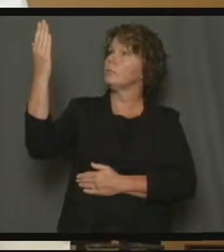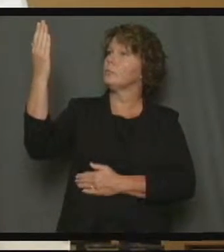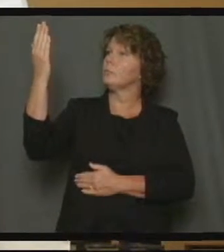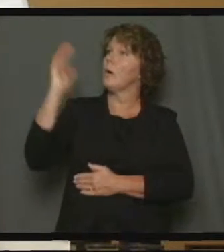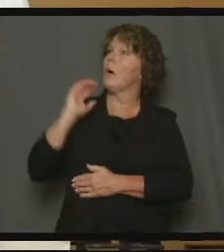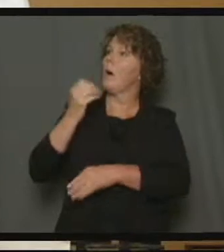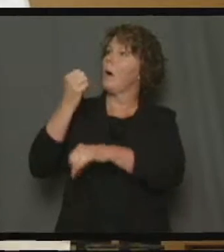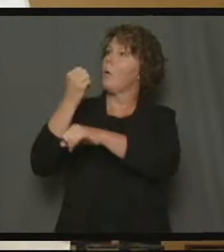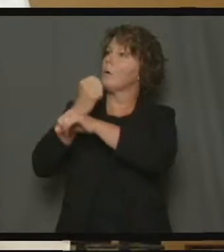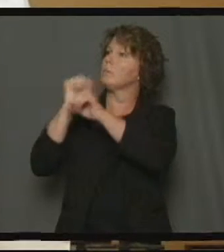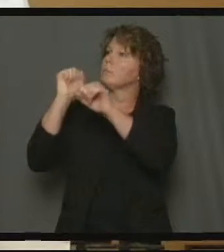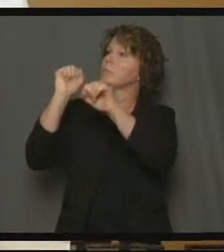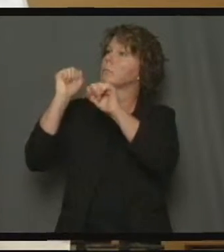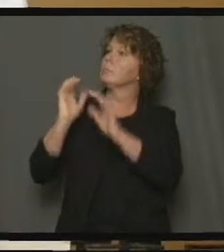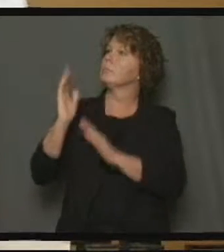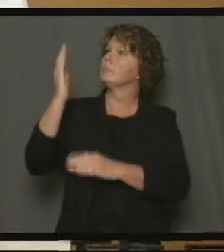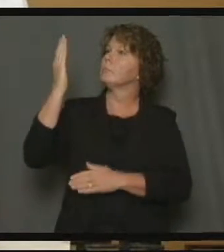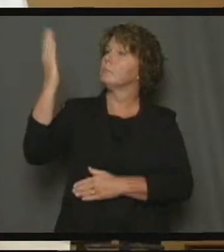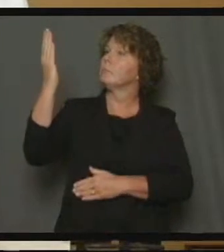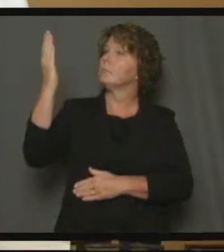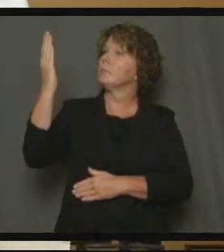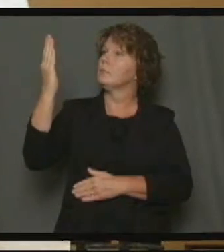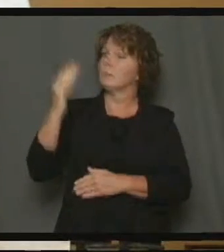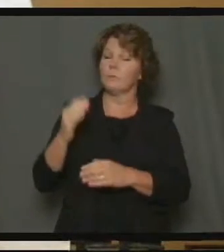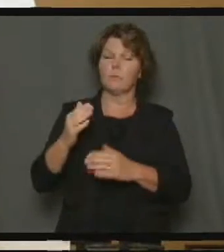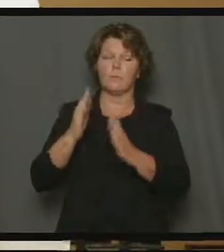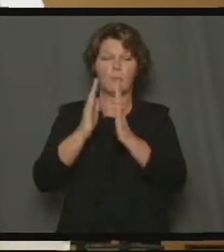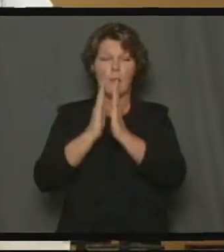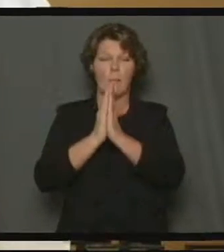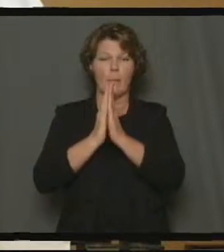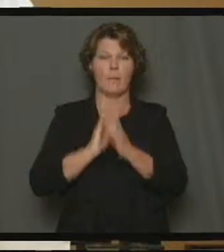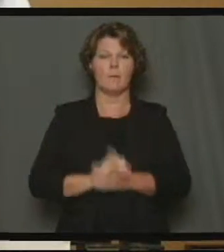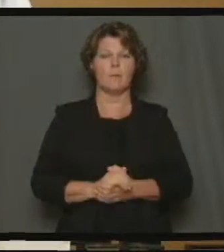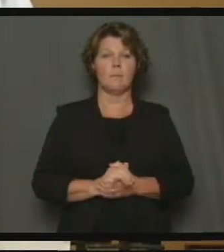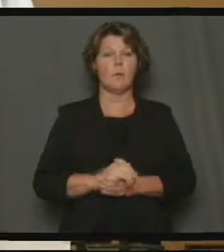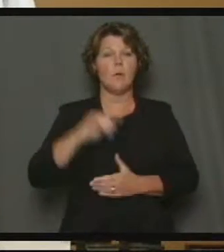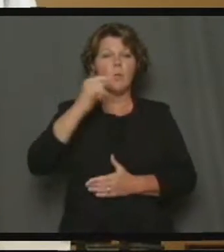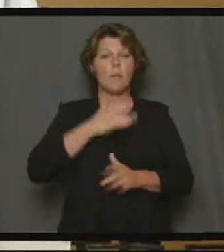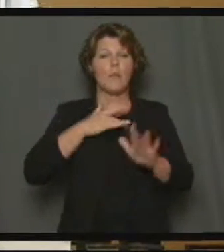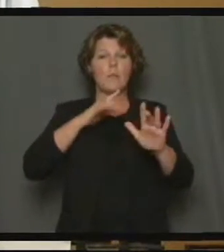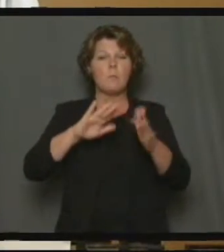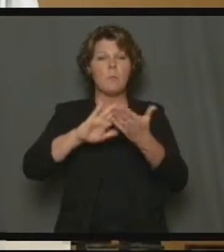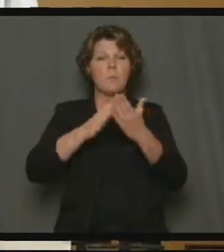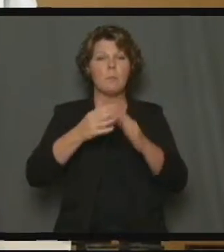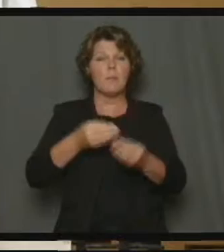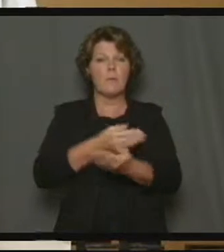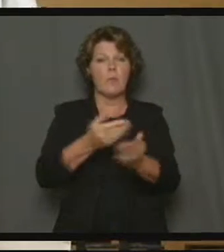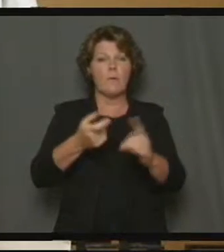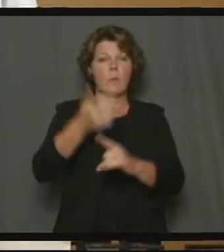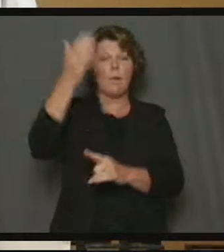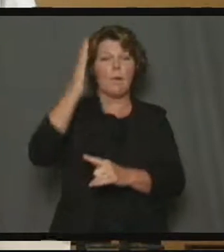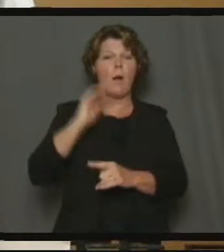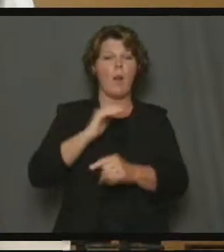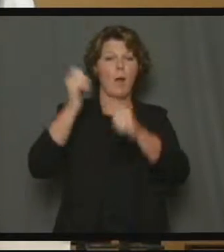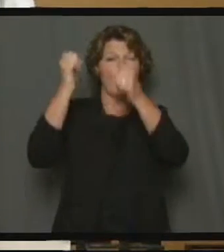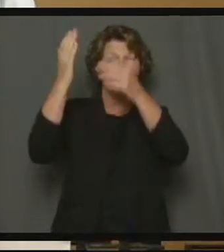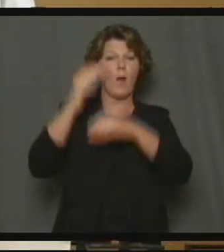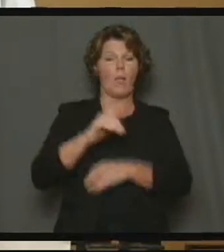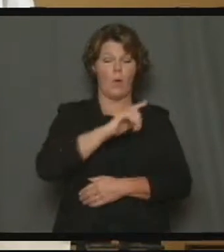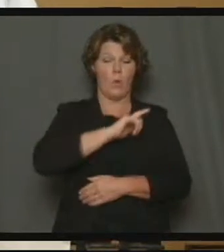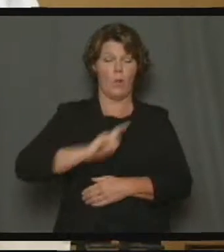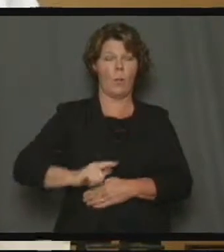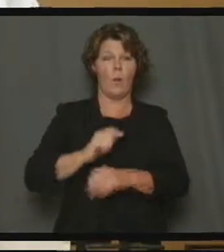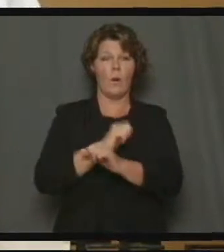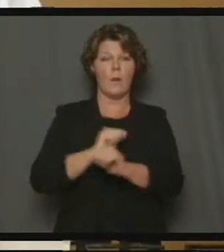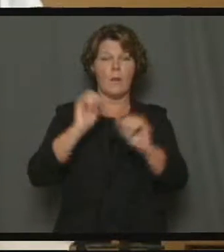rock and our redeemer. Amen. Grace, mercy, and peace be to you from God our Father and from the